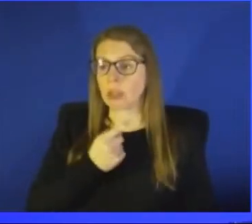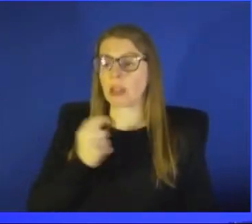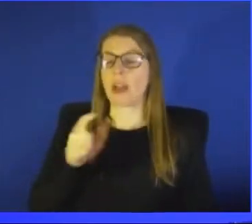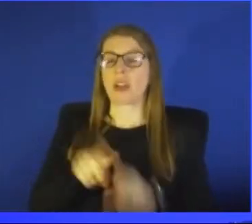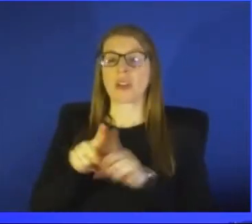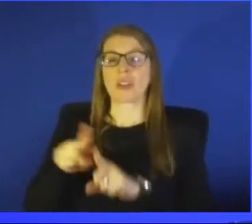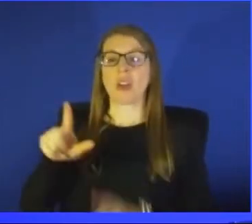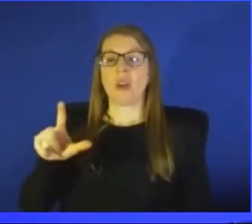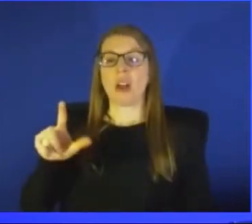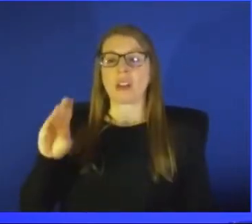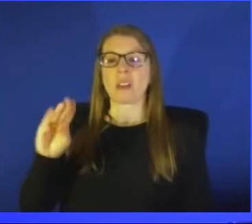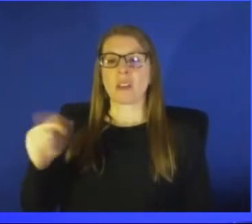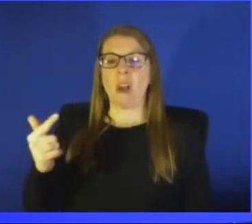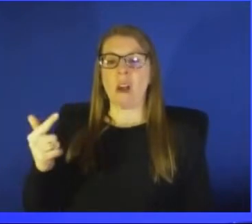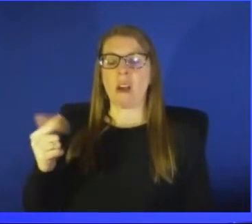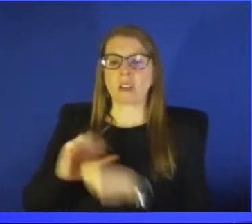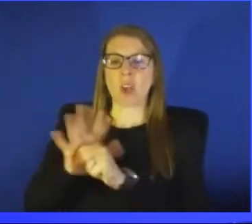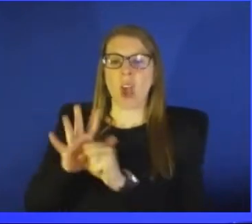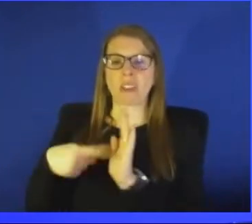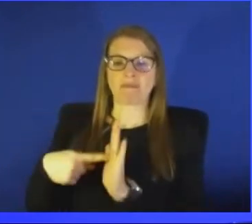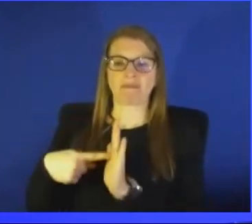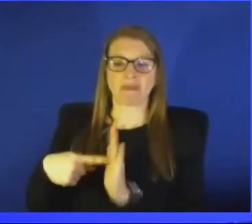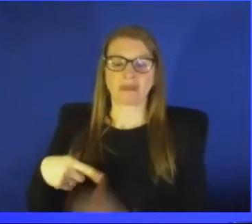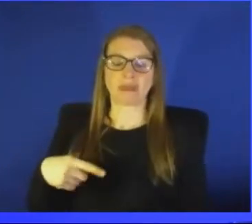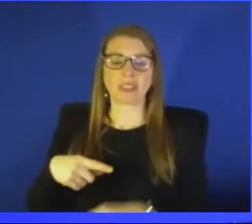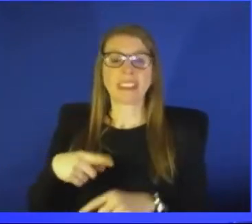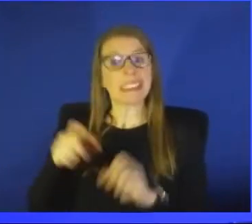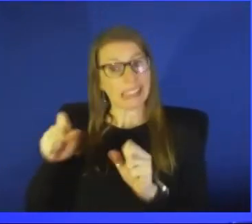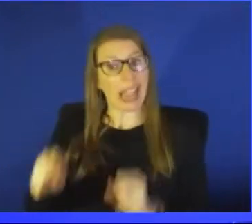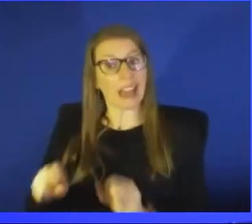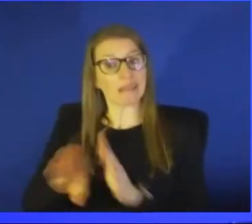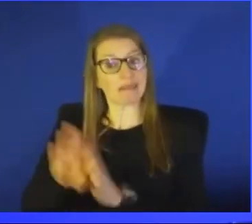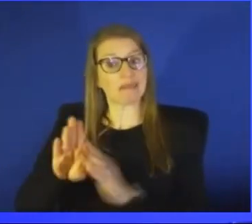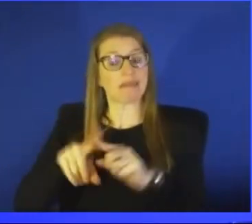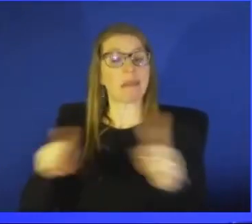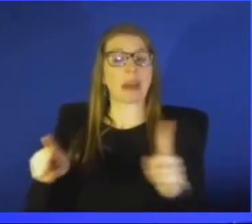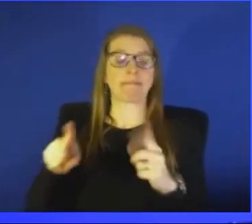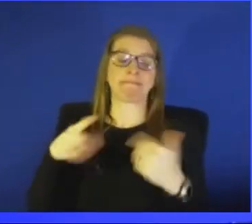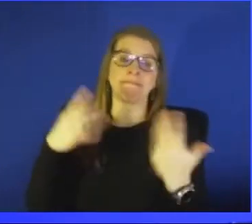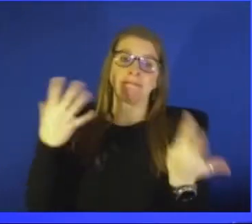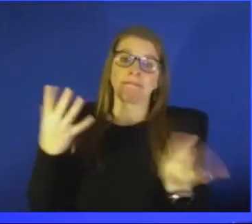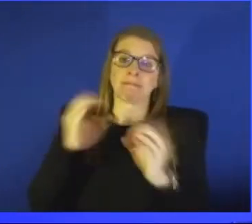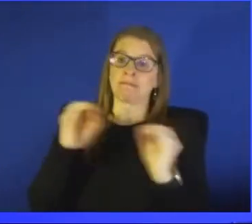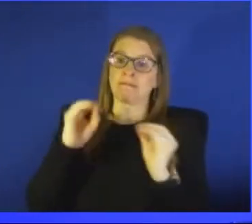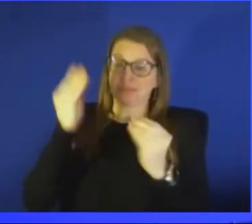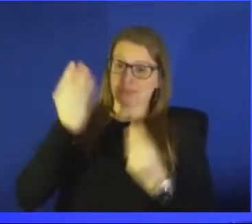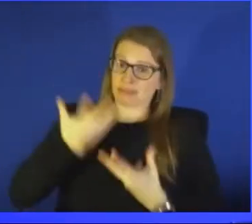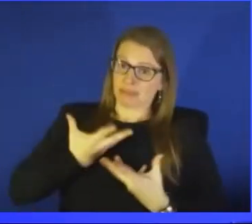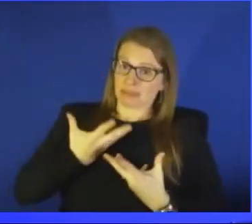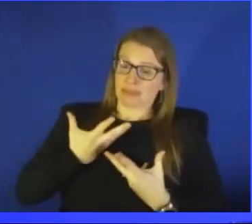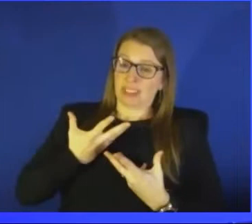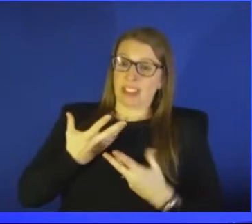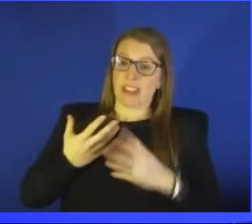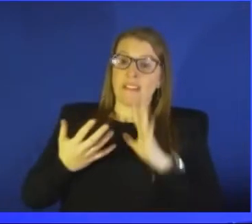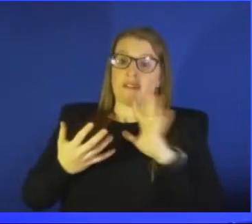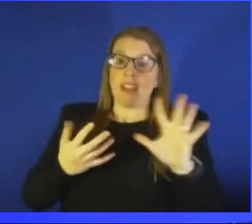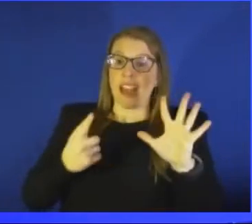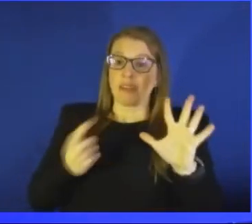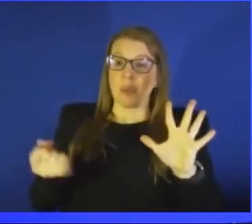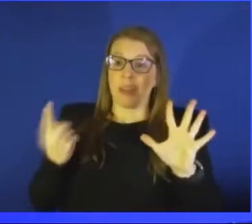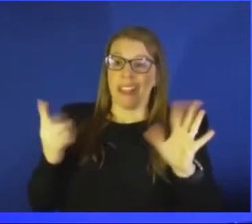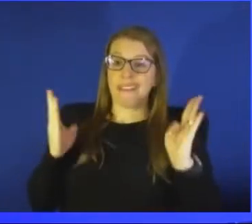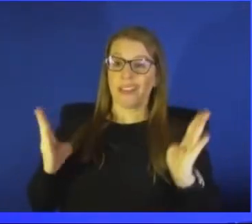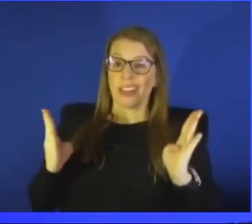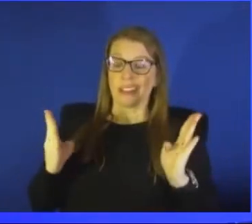all of those things. So, but right now there is really no good information on when 5 to 11-year-olds will be able to get boosters, or even if it's needed as